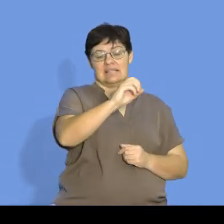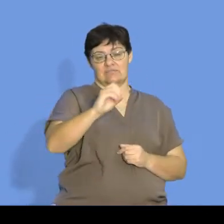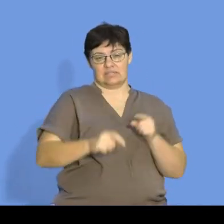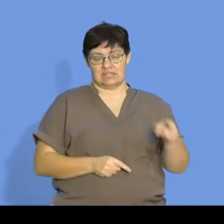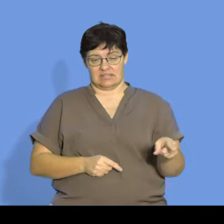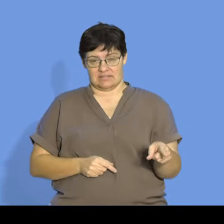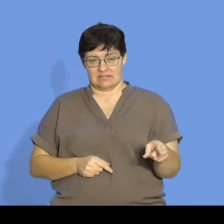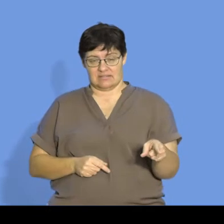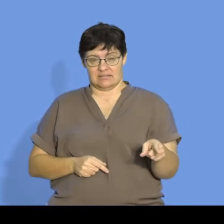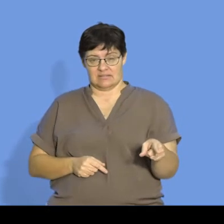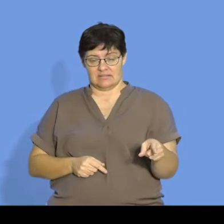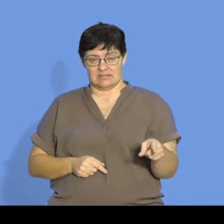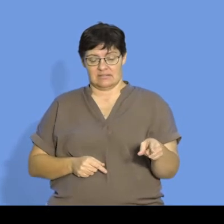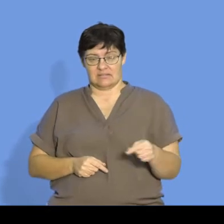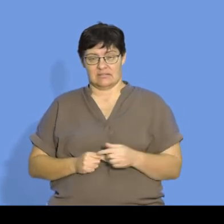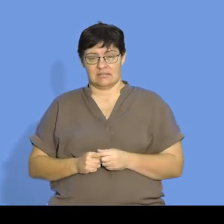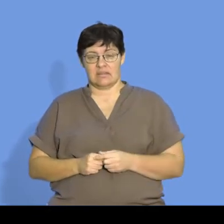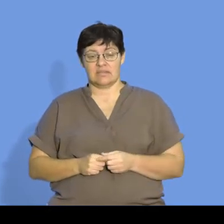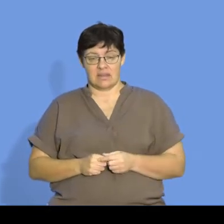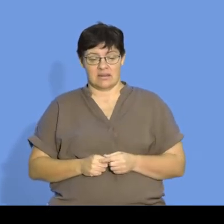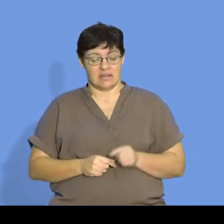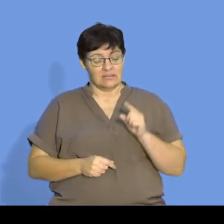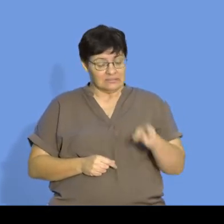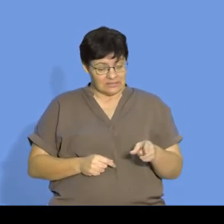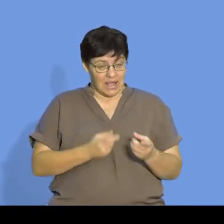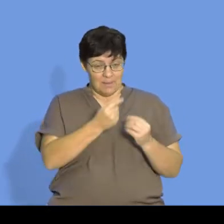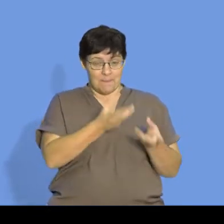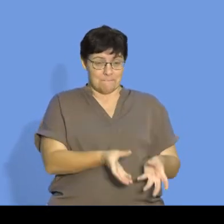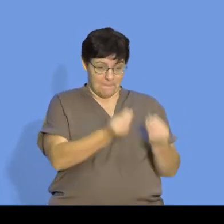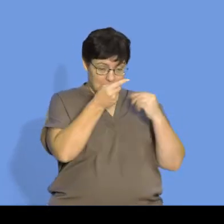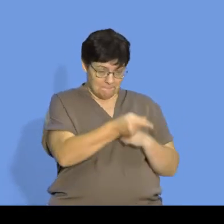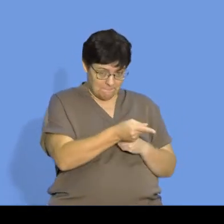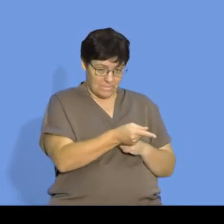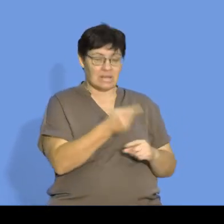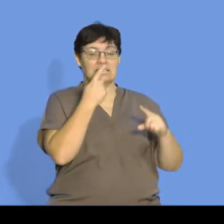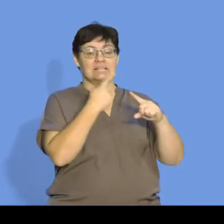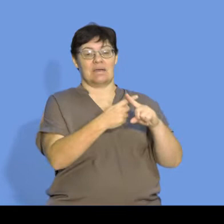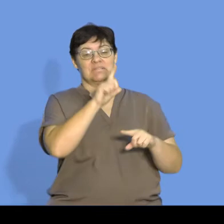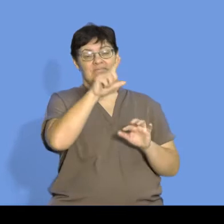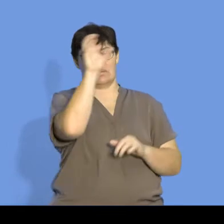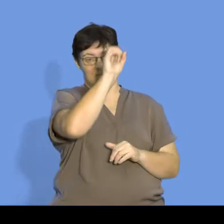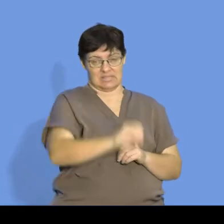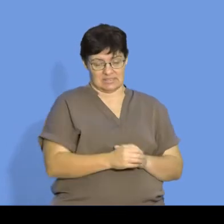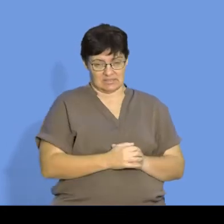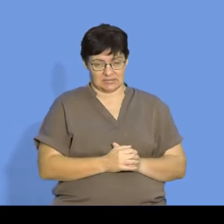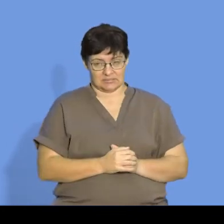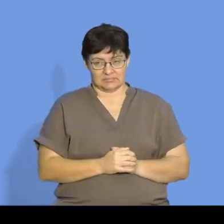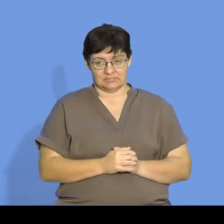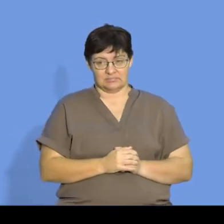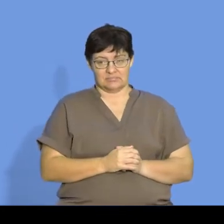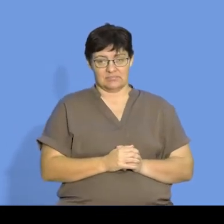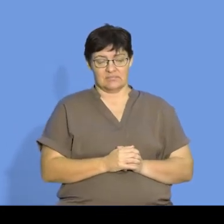600 to it, okay? And then increase that amount by